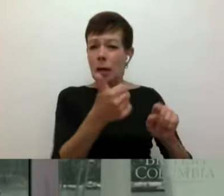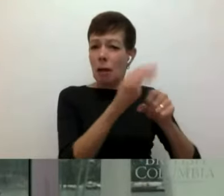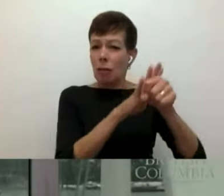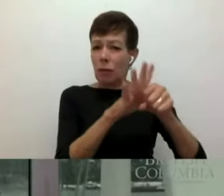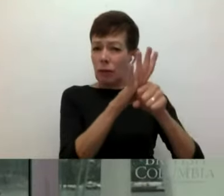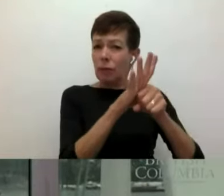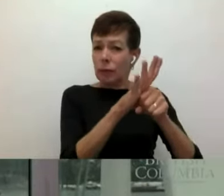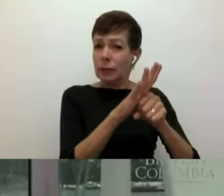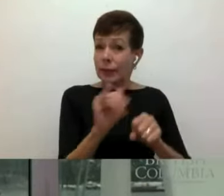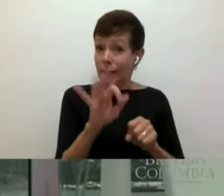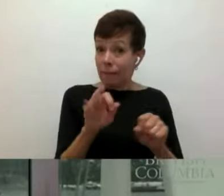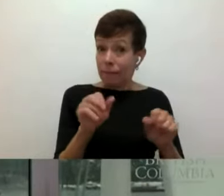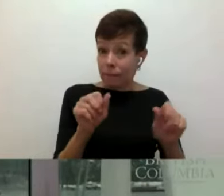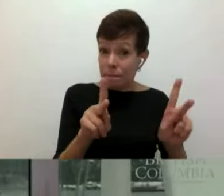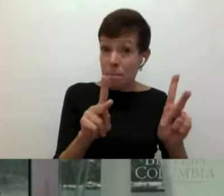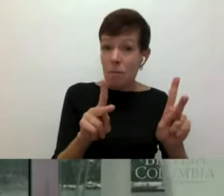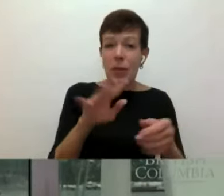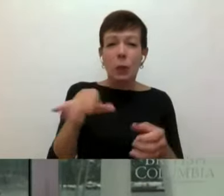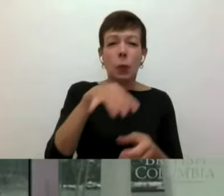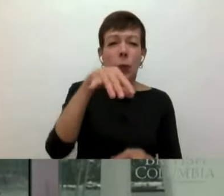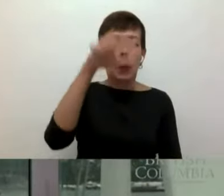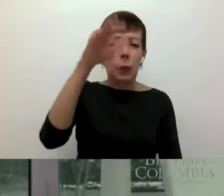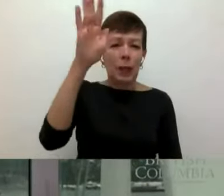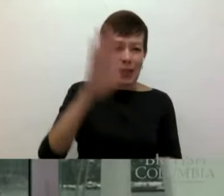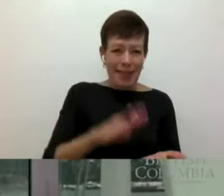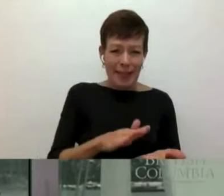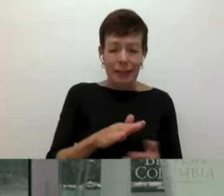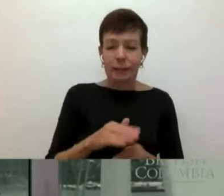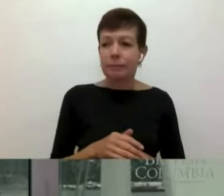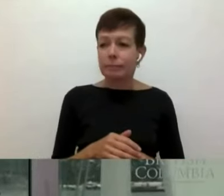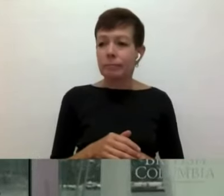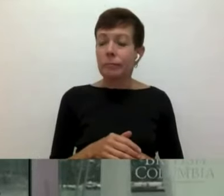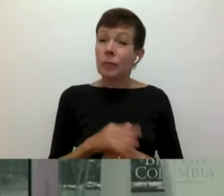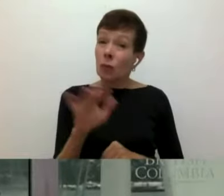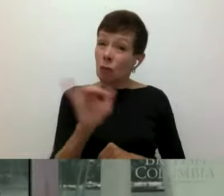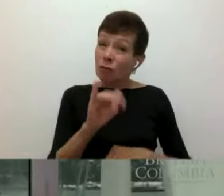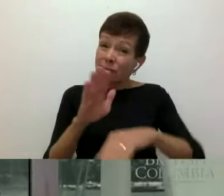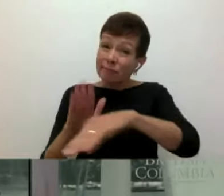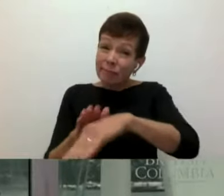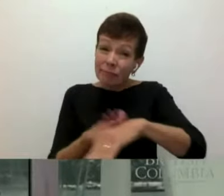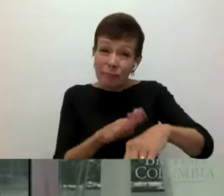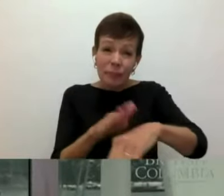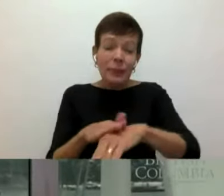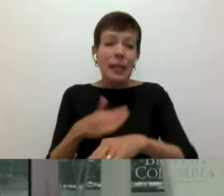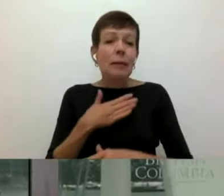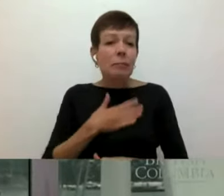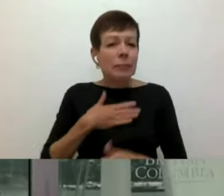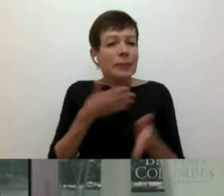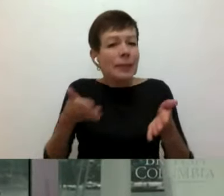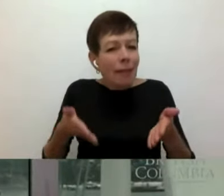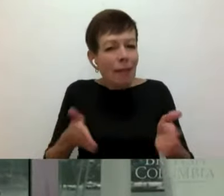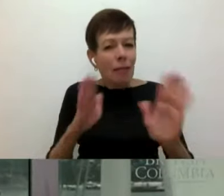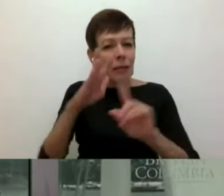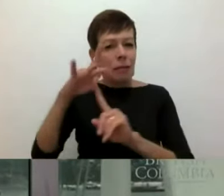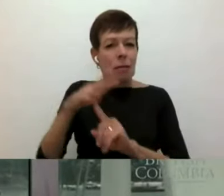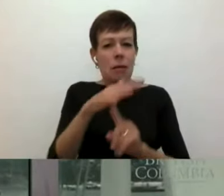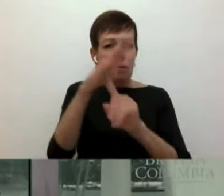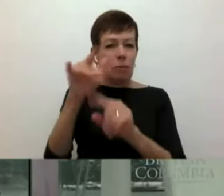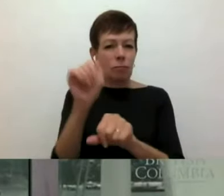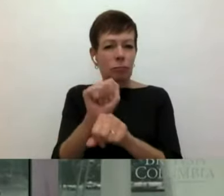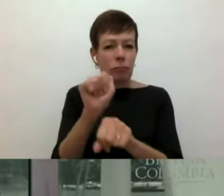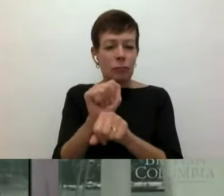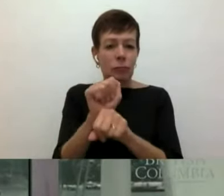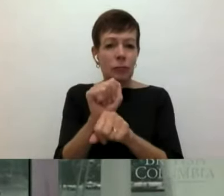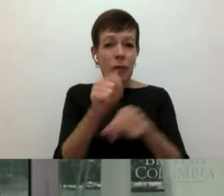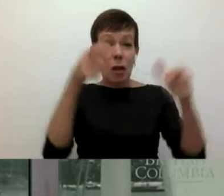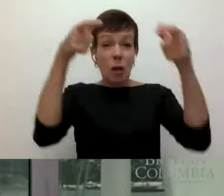operations and other fires as soon as conditions allow. With this, I must also want to remind people once again to allow these